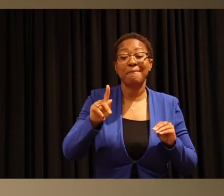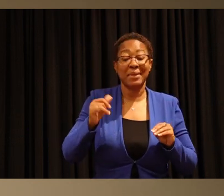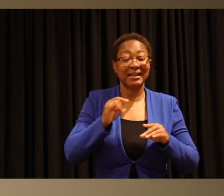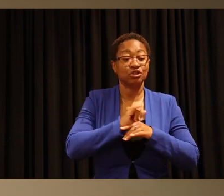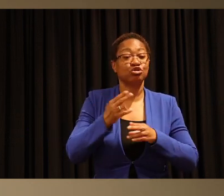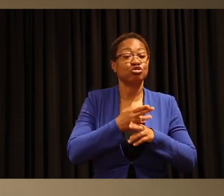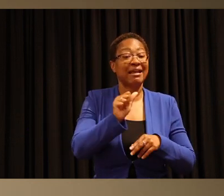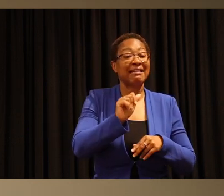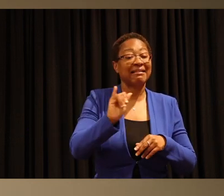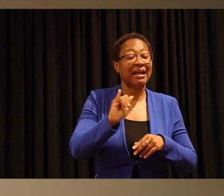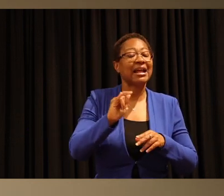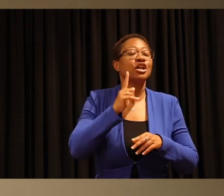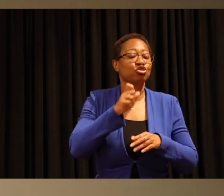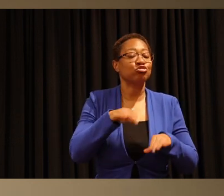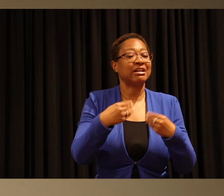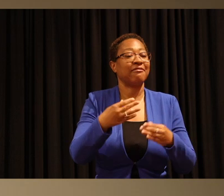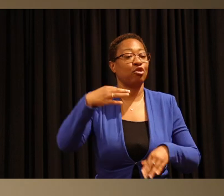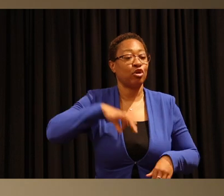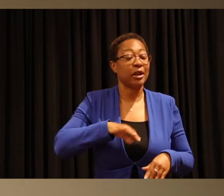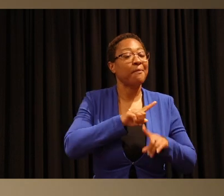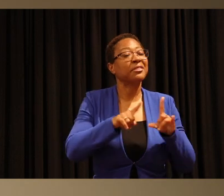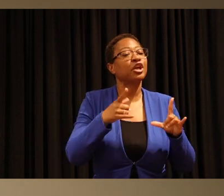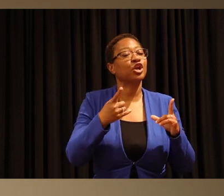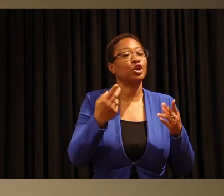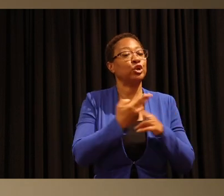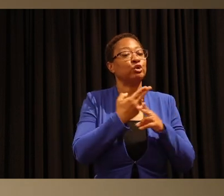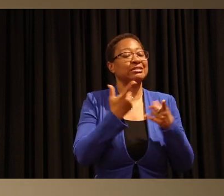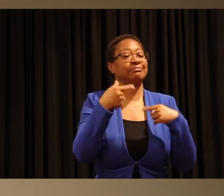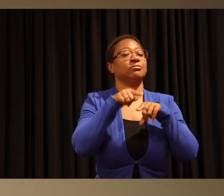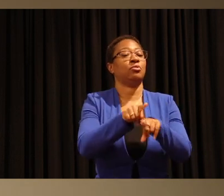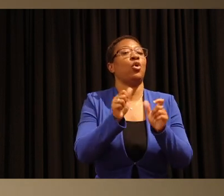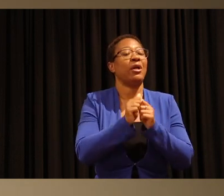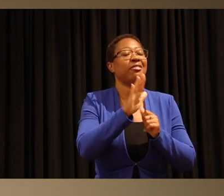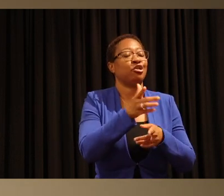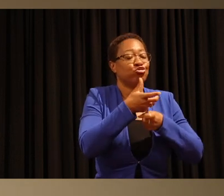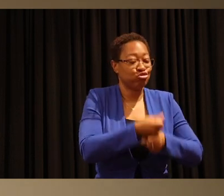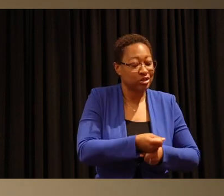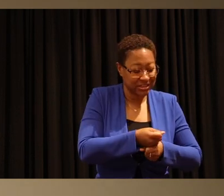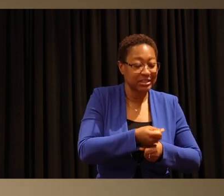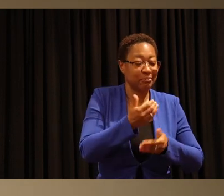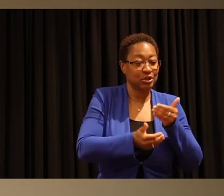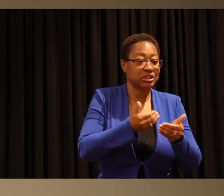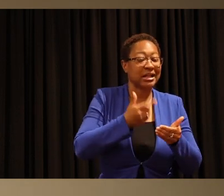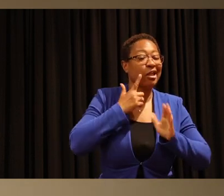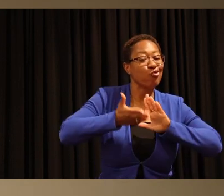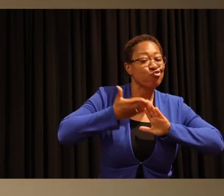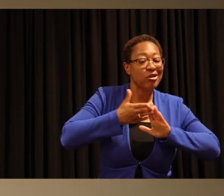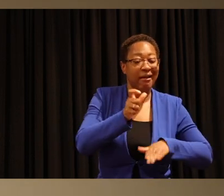are using AI in tandem with all of their trusted procedures. And they're running it, and they're watching it, and they're trying